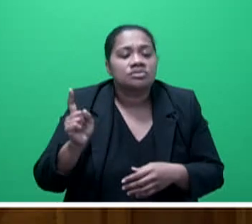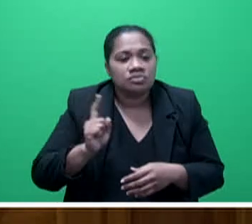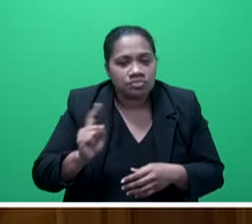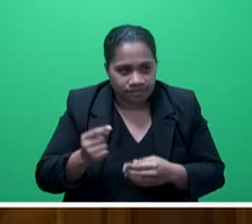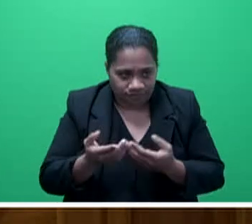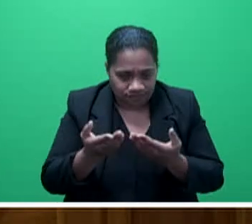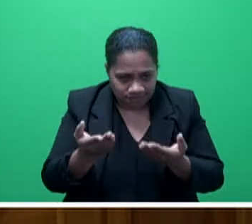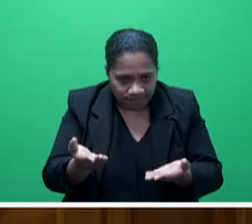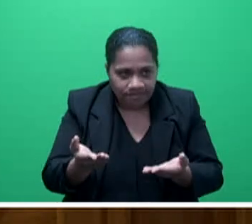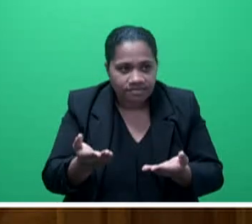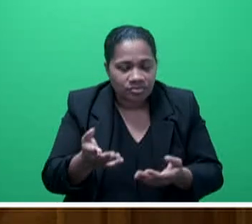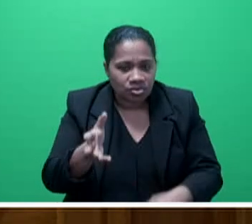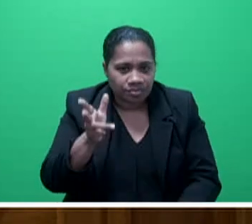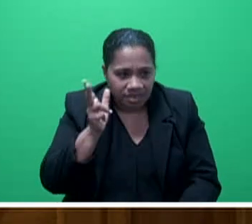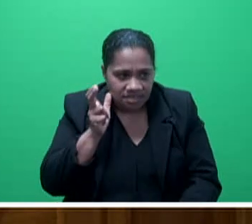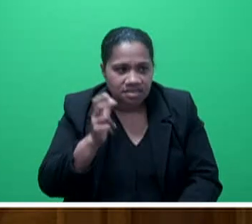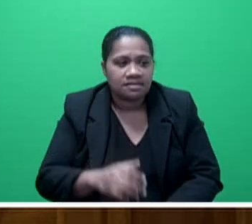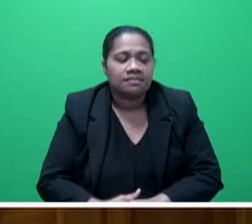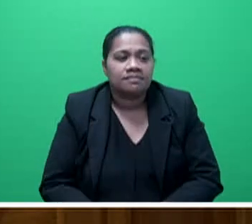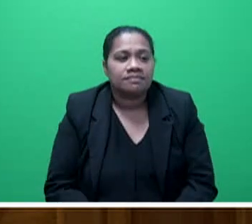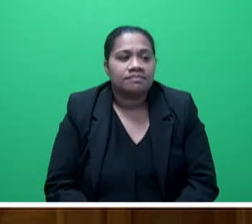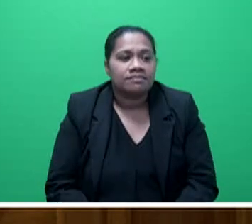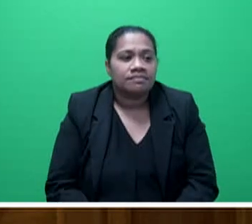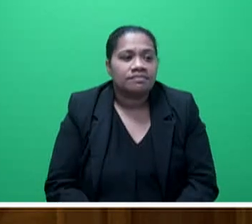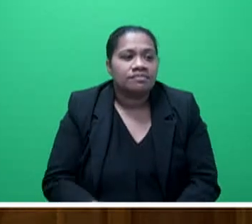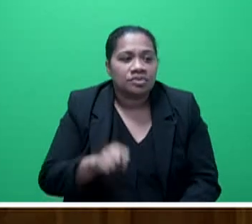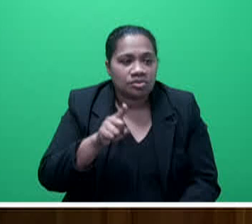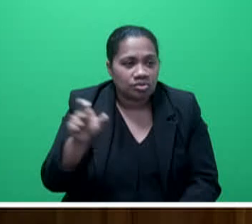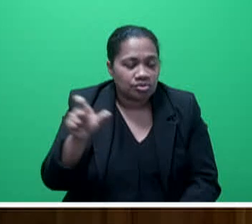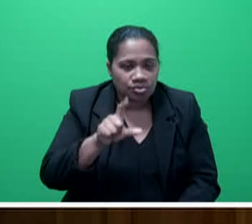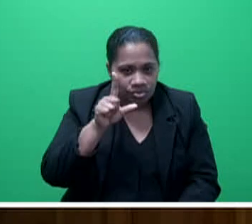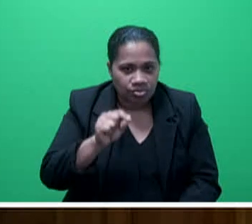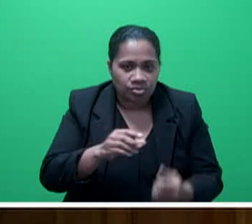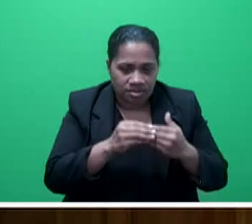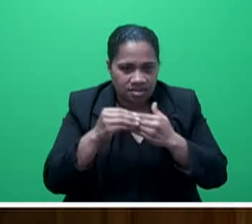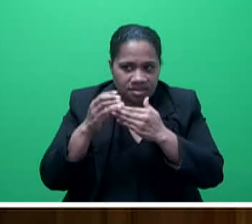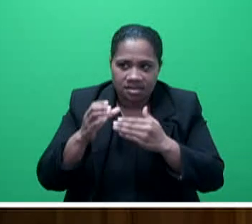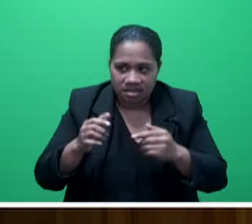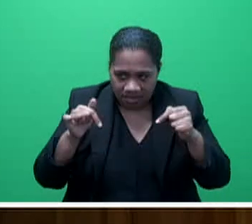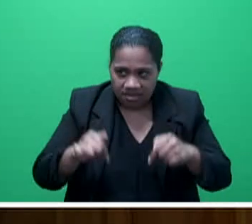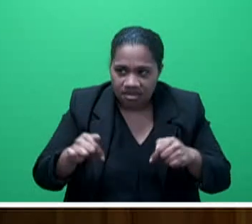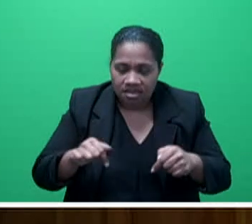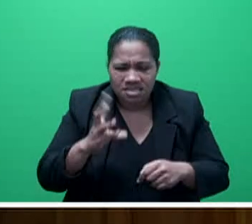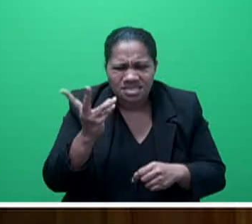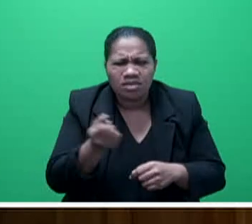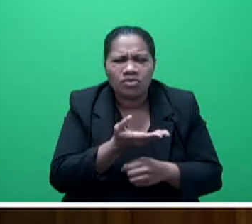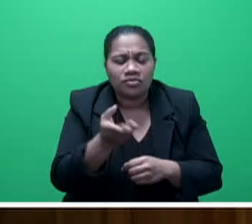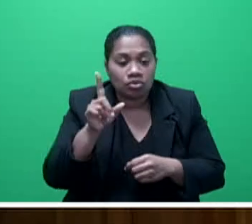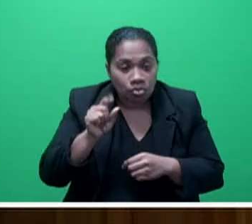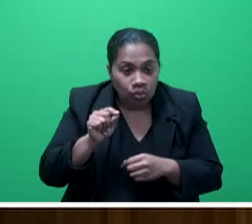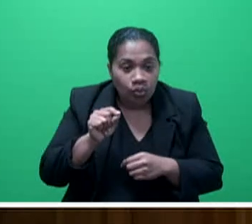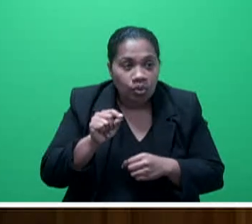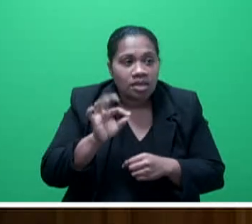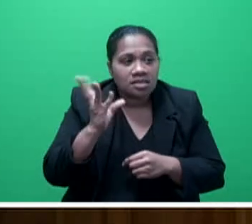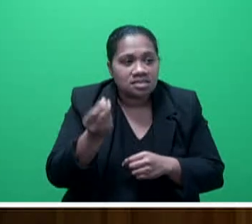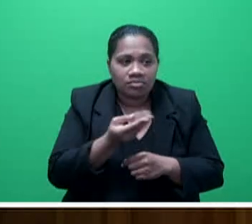you, just listen. That's what you have to be able to do here. Some of you do it,